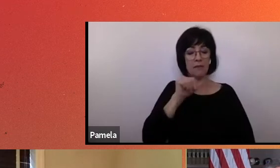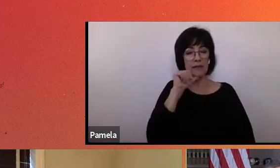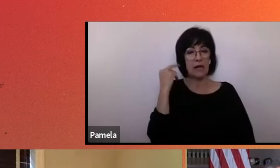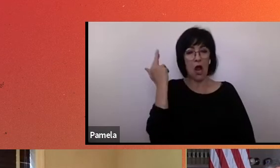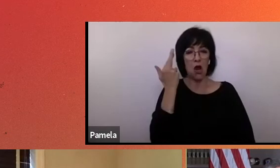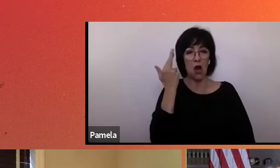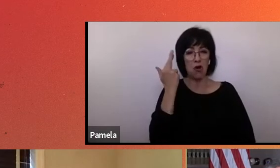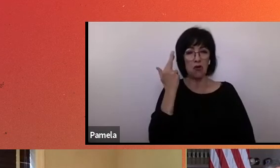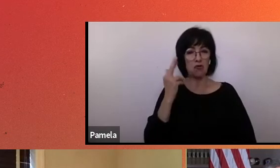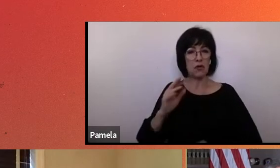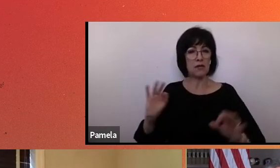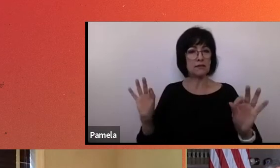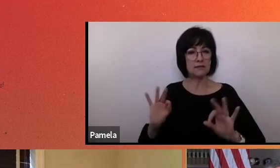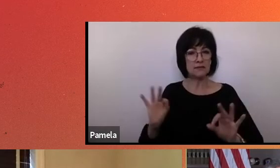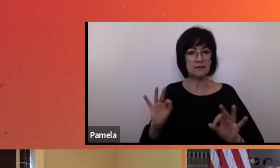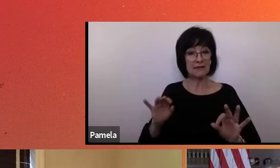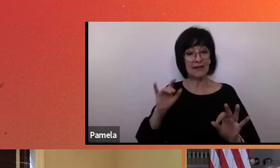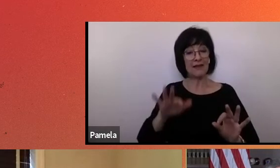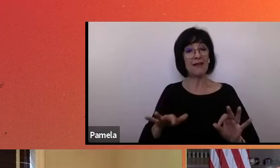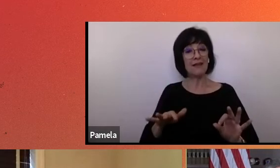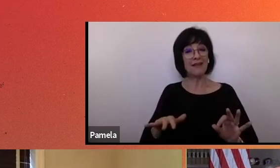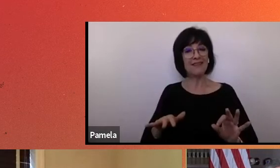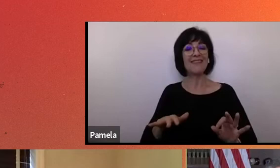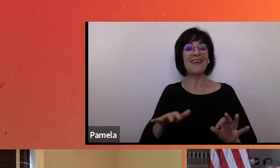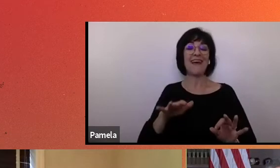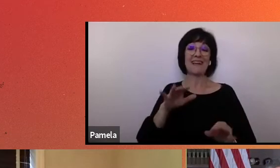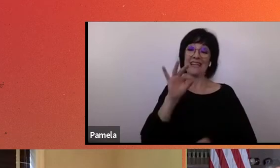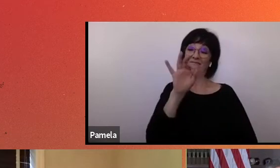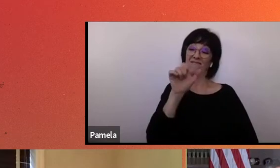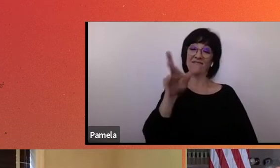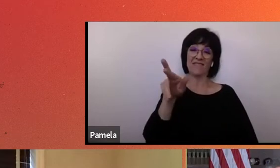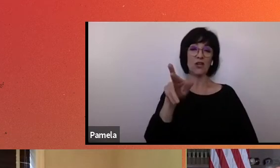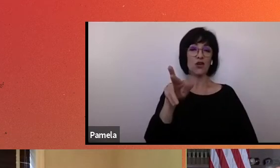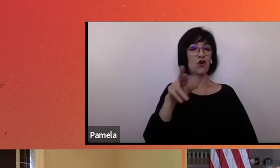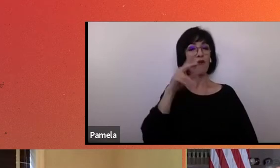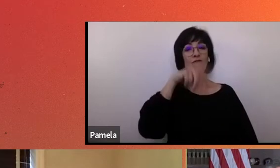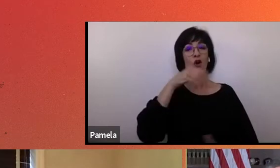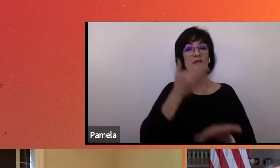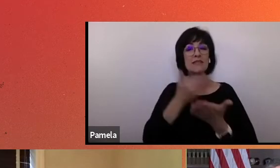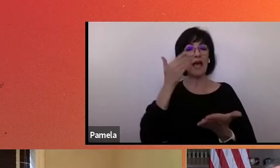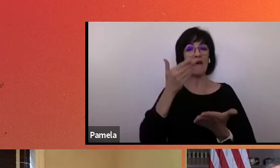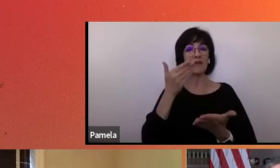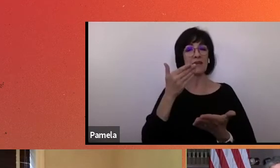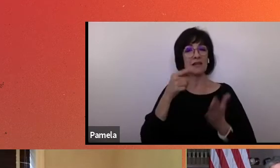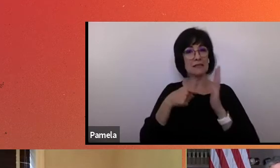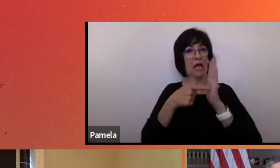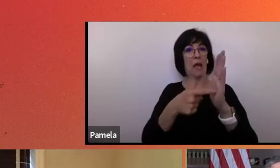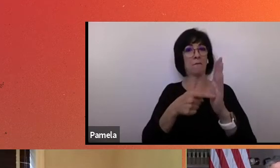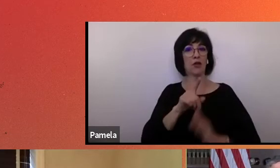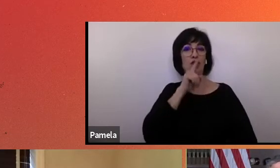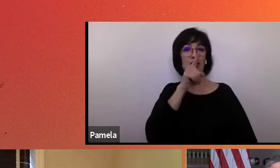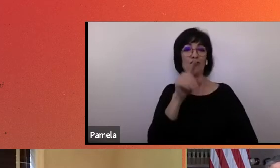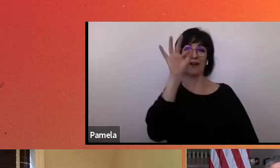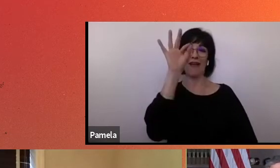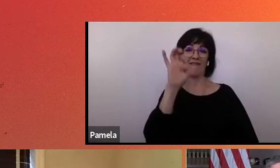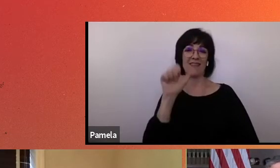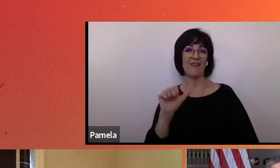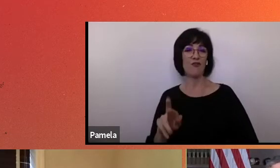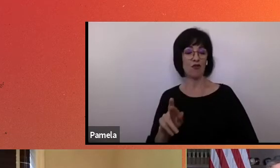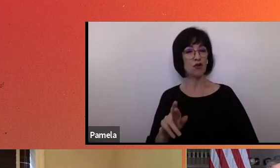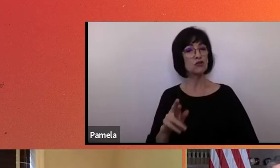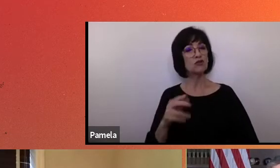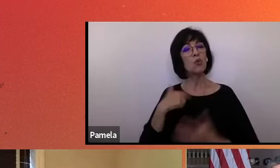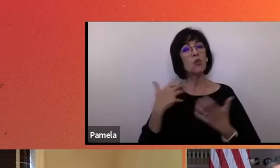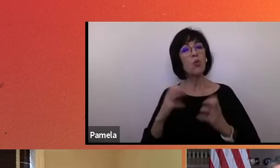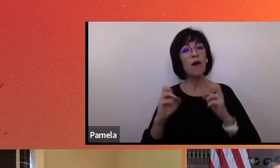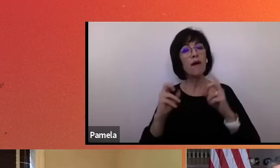actually is nothing except false evidence appearing real. So if we can make sure that we educate our young people and make sure that what